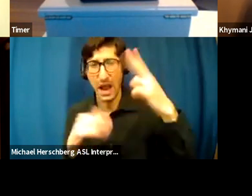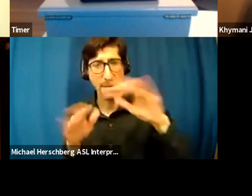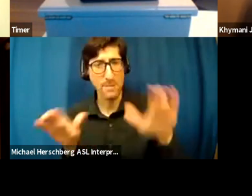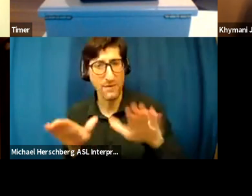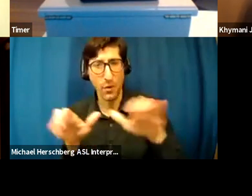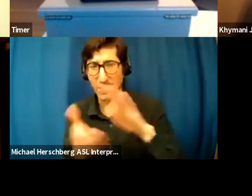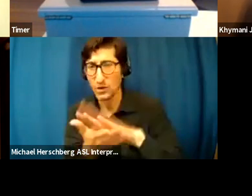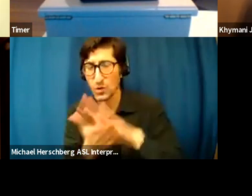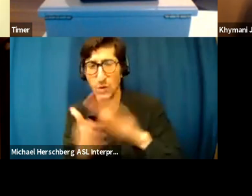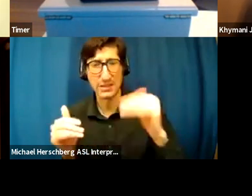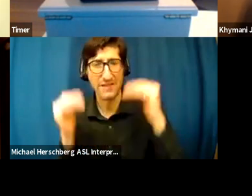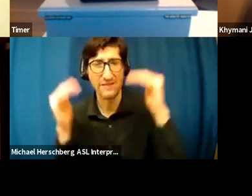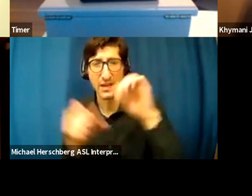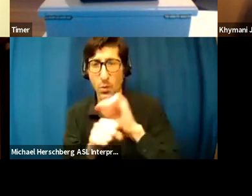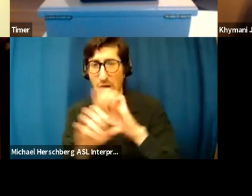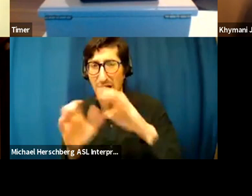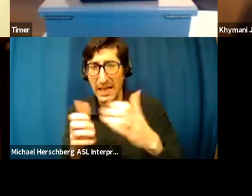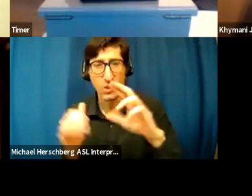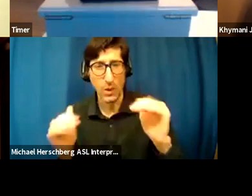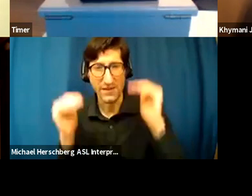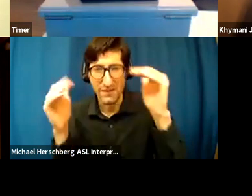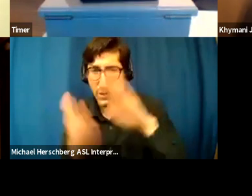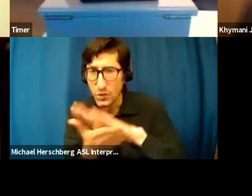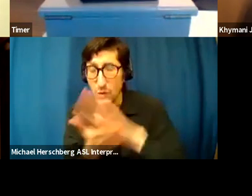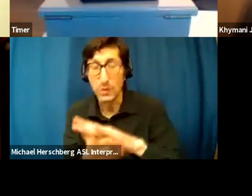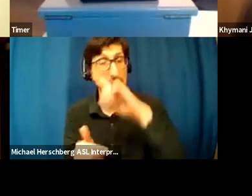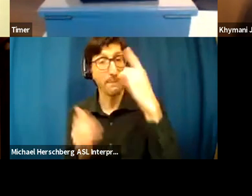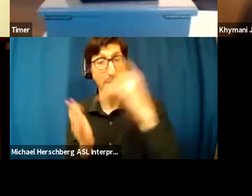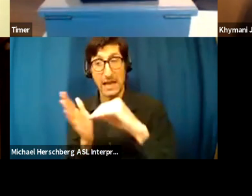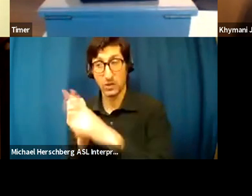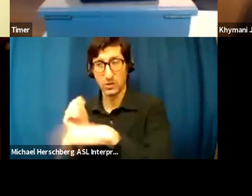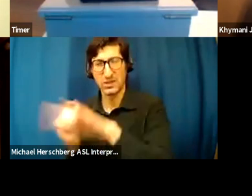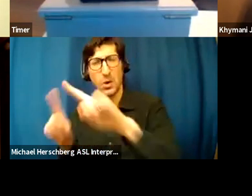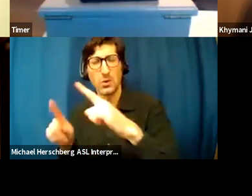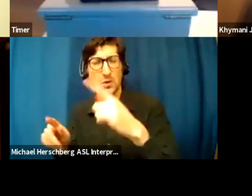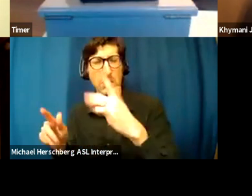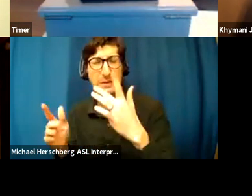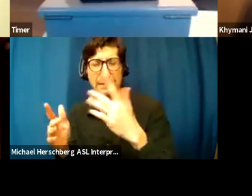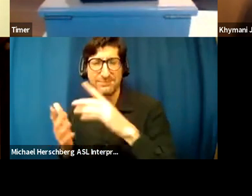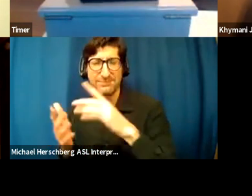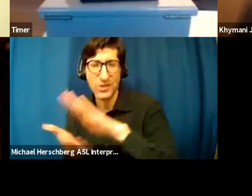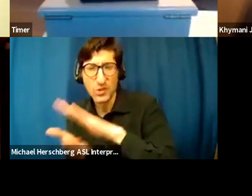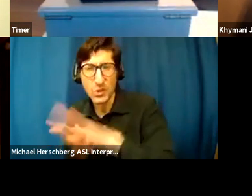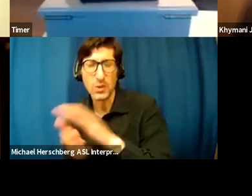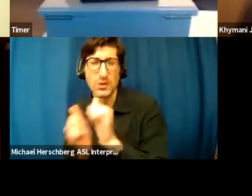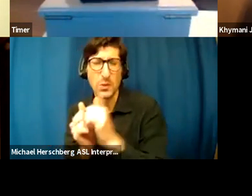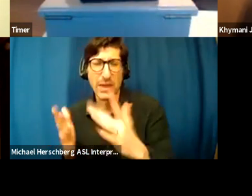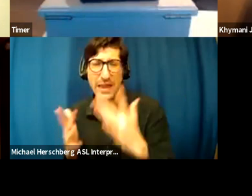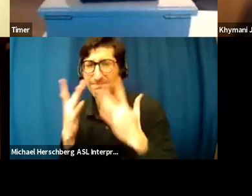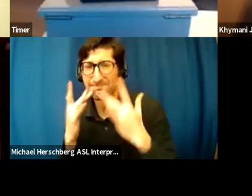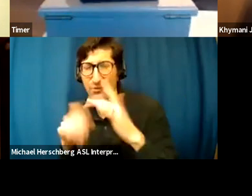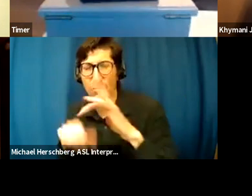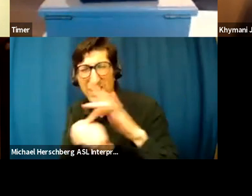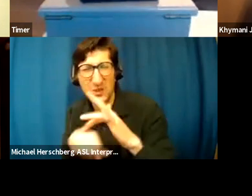advanced work classes, or exam schools. Instead, Black students attend under-resourced, understaffed, underfunded, and underperforming schools